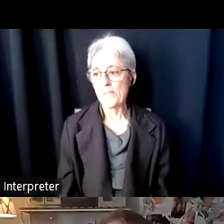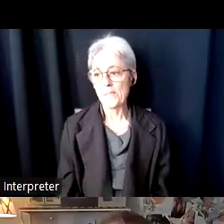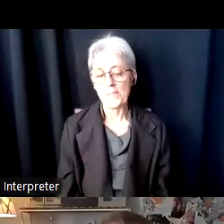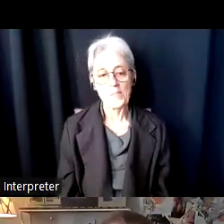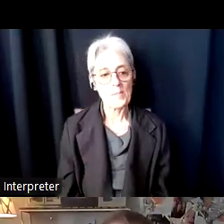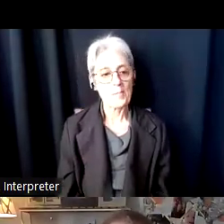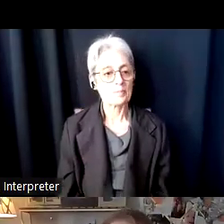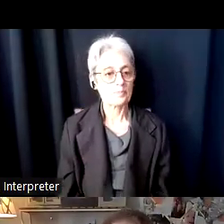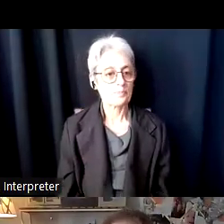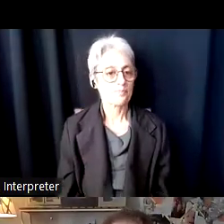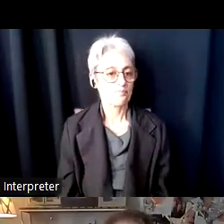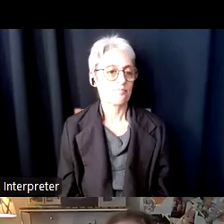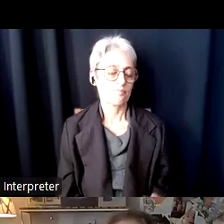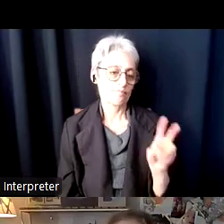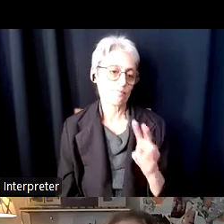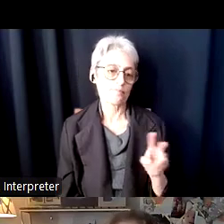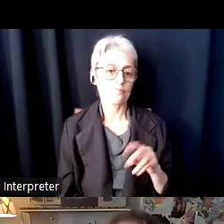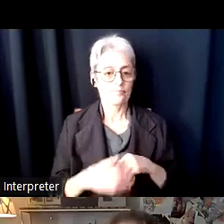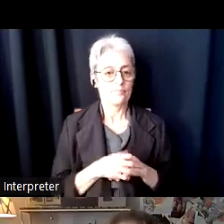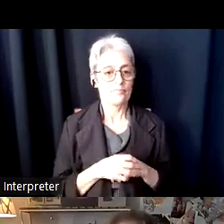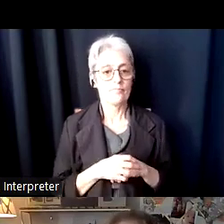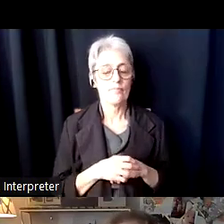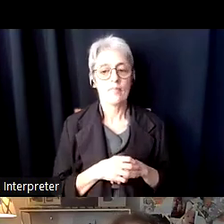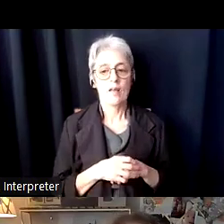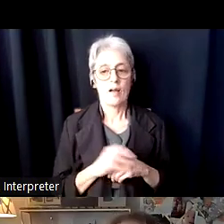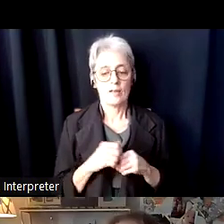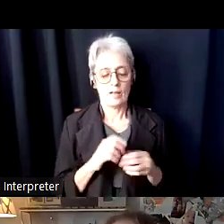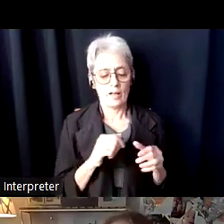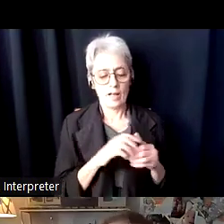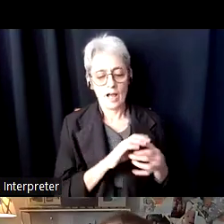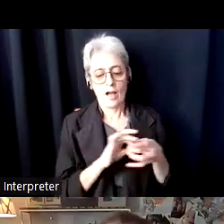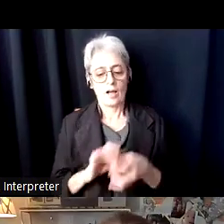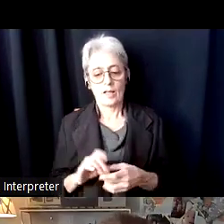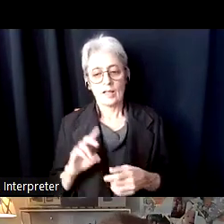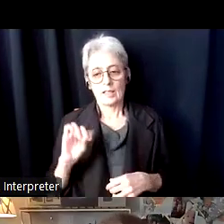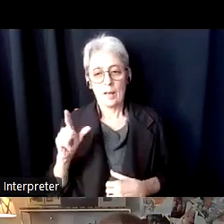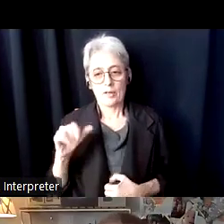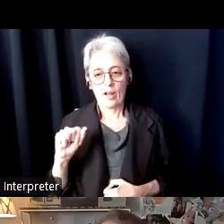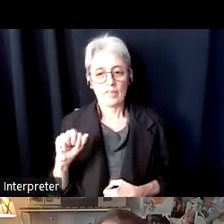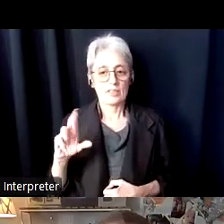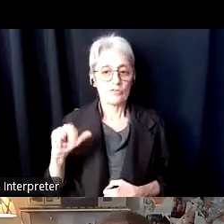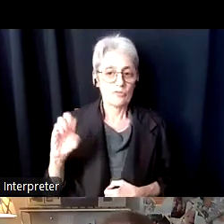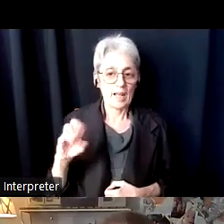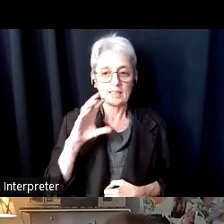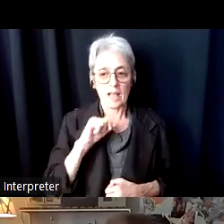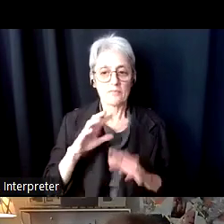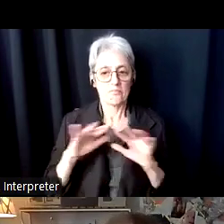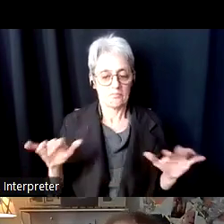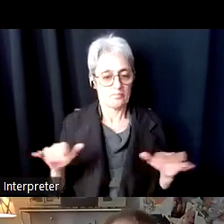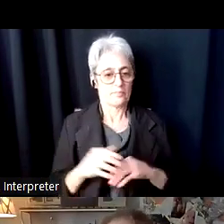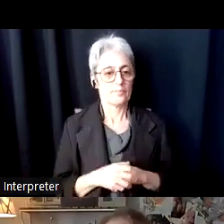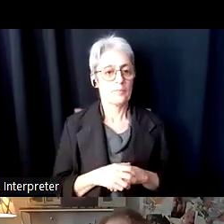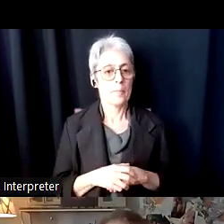of self-direction and how those are tied to demographics. And we've actually noticed some rather stark differences on both the